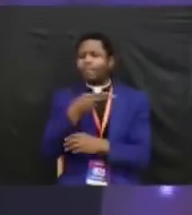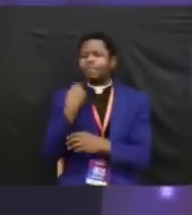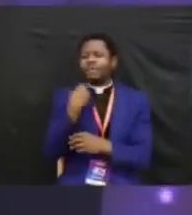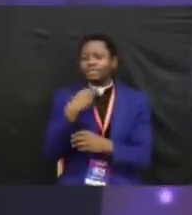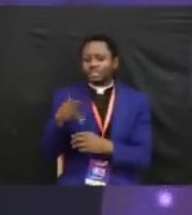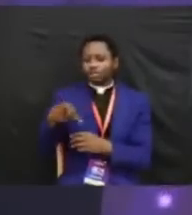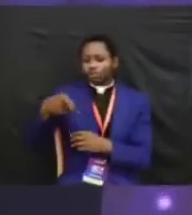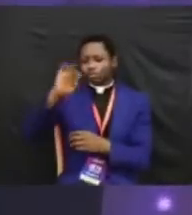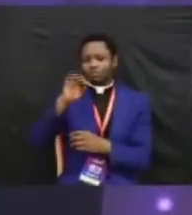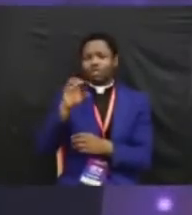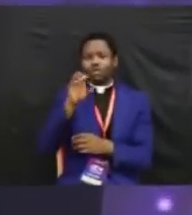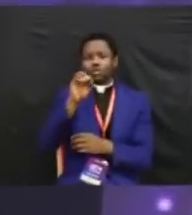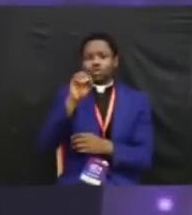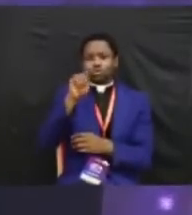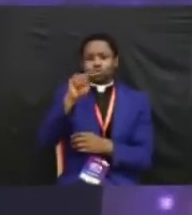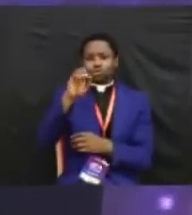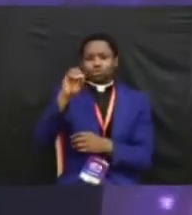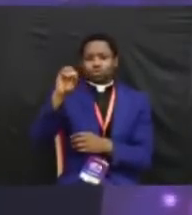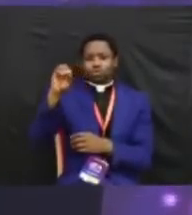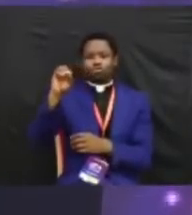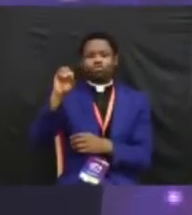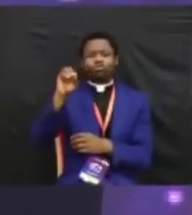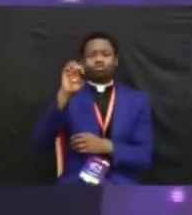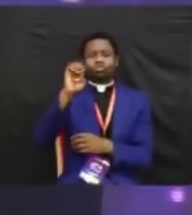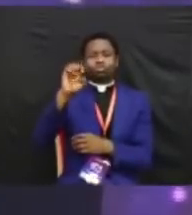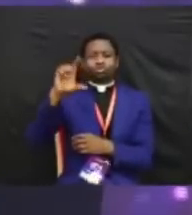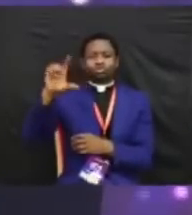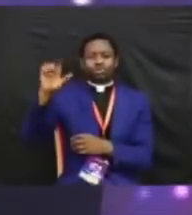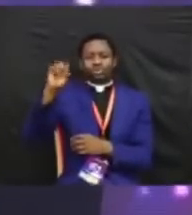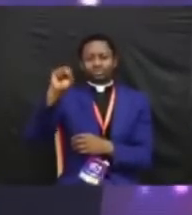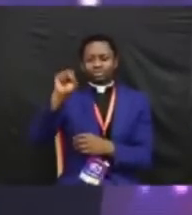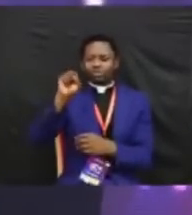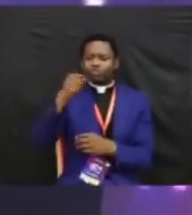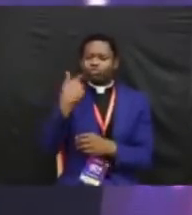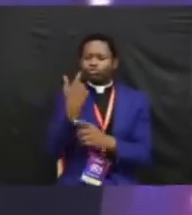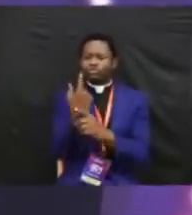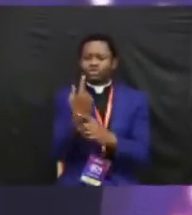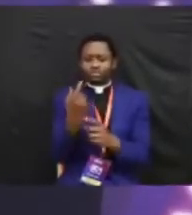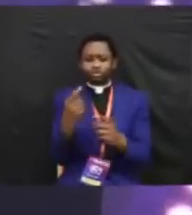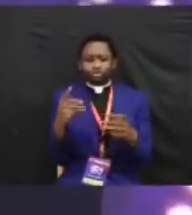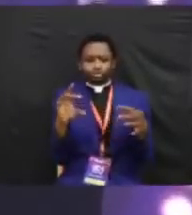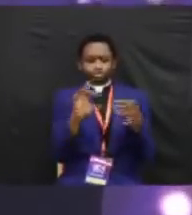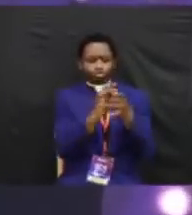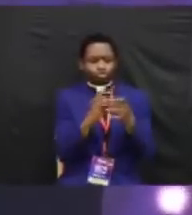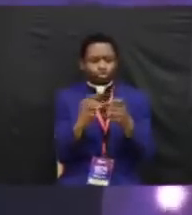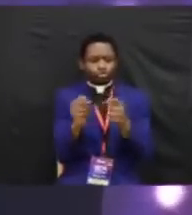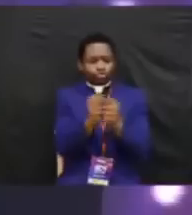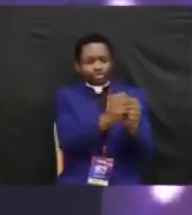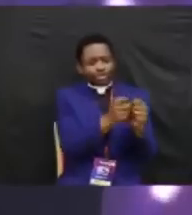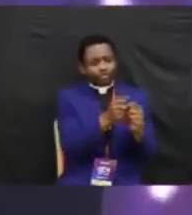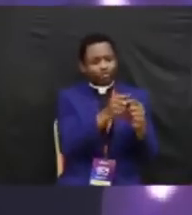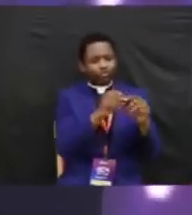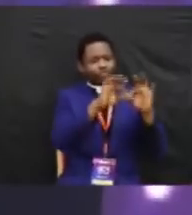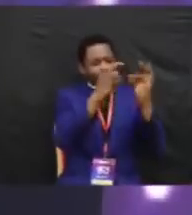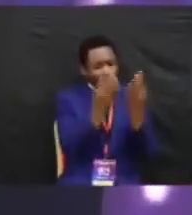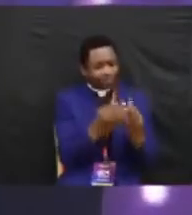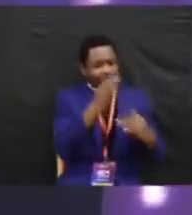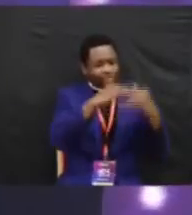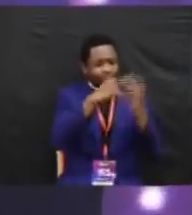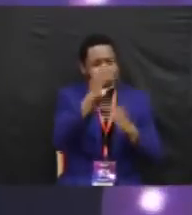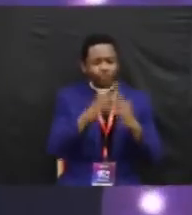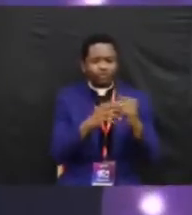who single-handedly put up a state of the art ch children's resource center for the children's ministry.